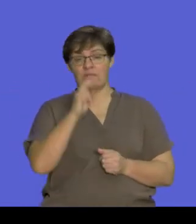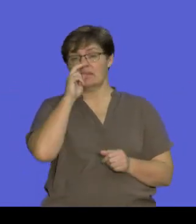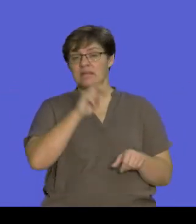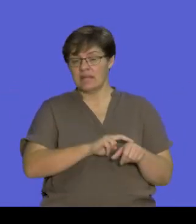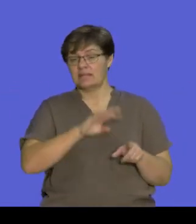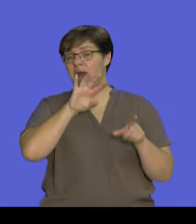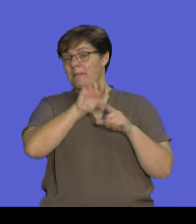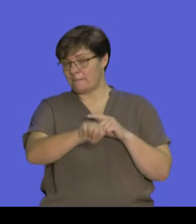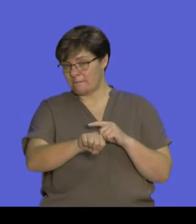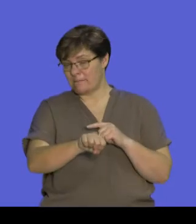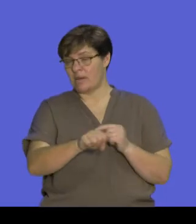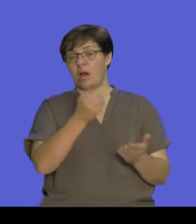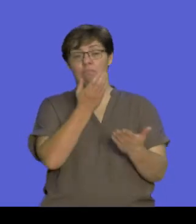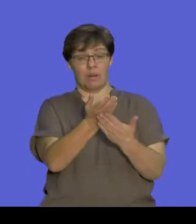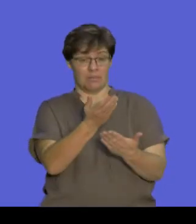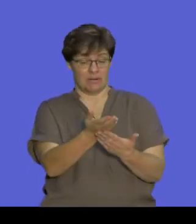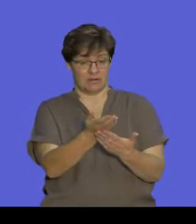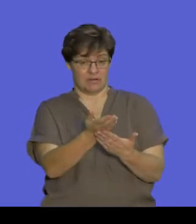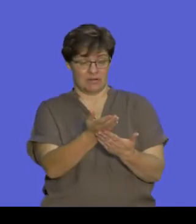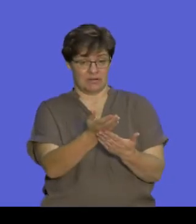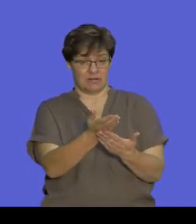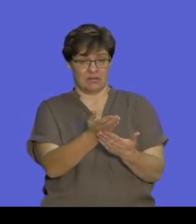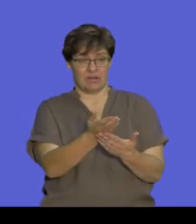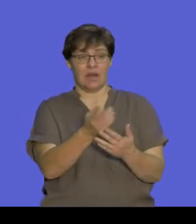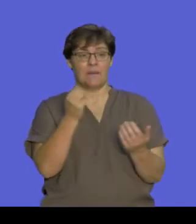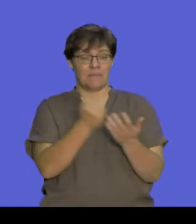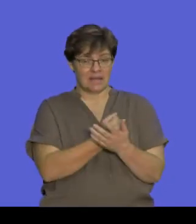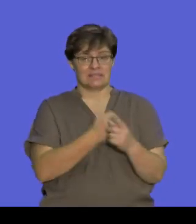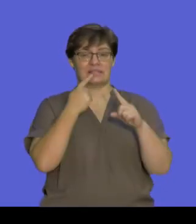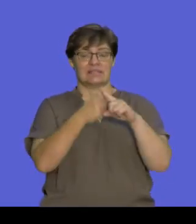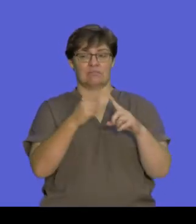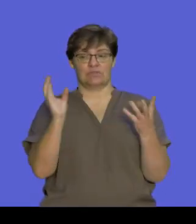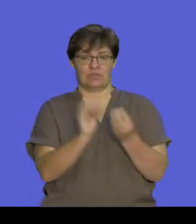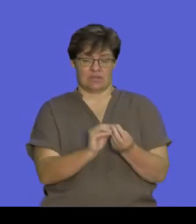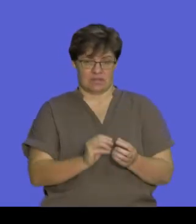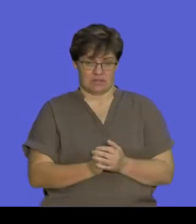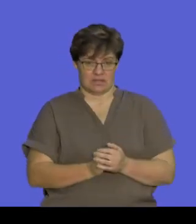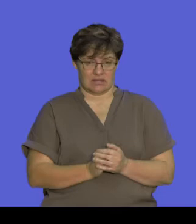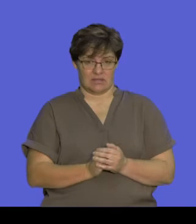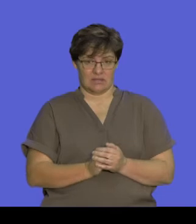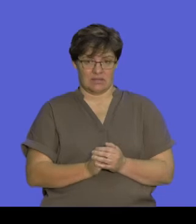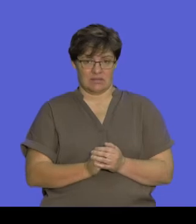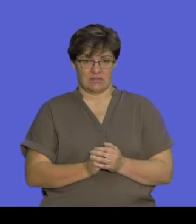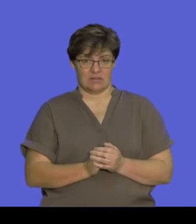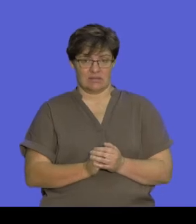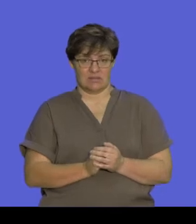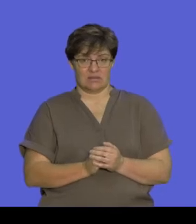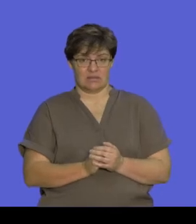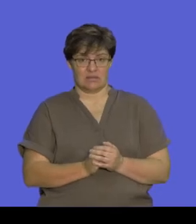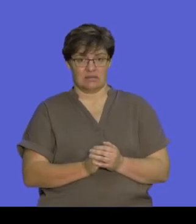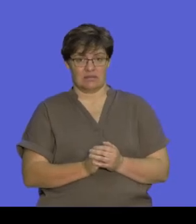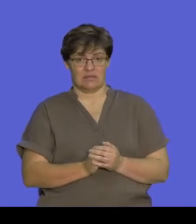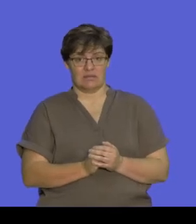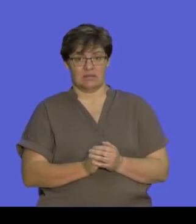these probabilities have to be multiplied together. And we recognize that we can then